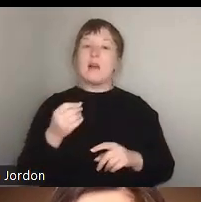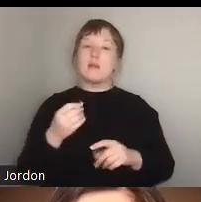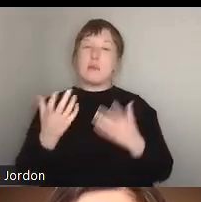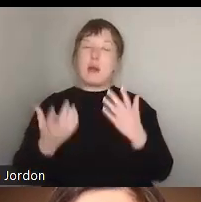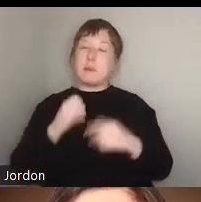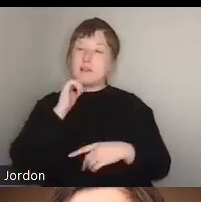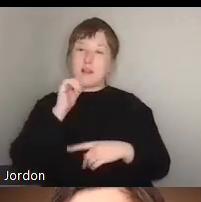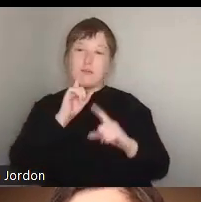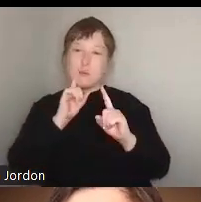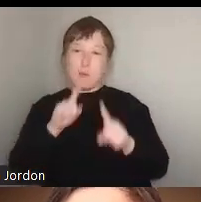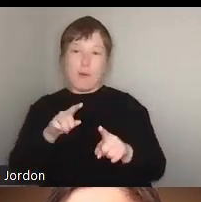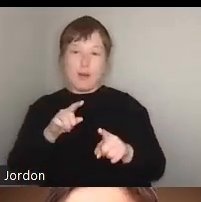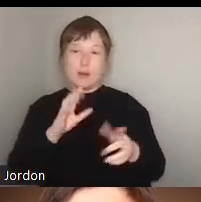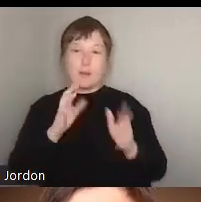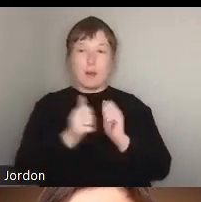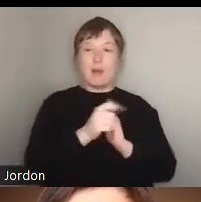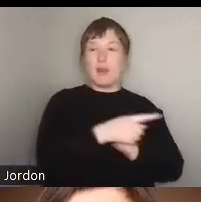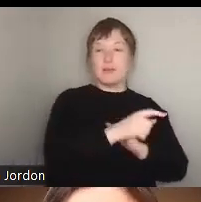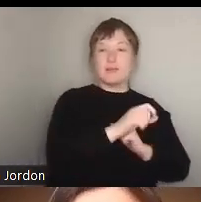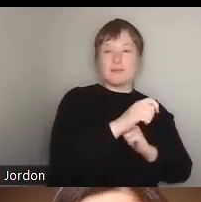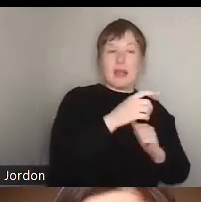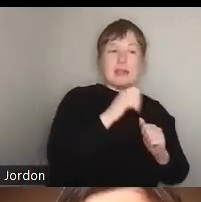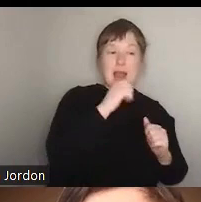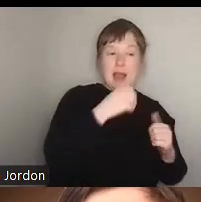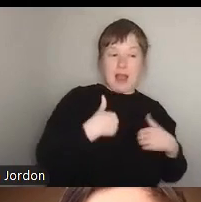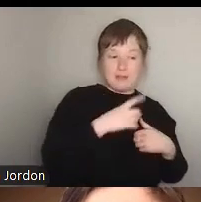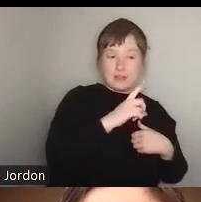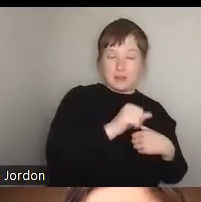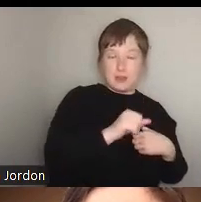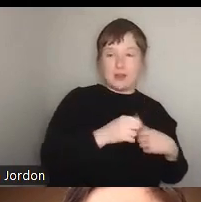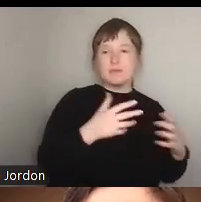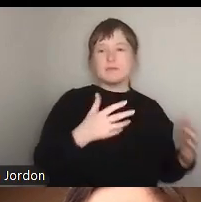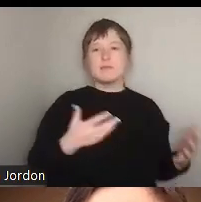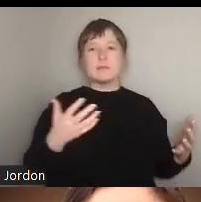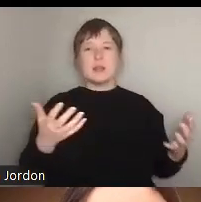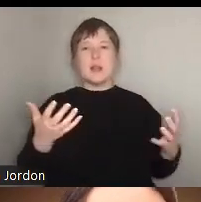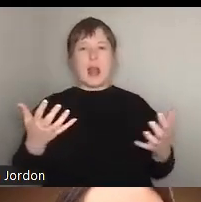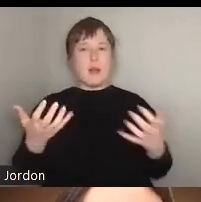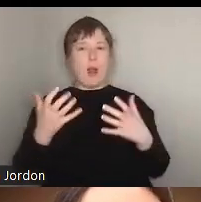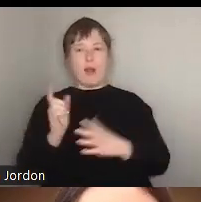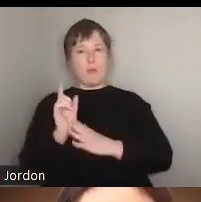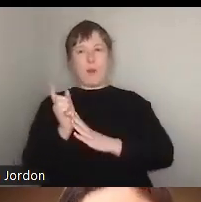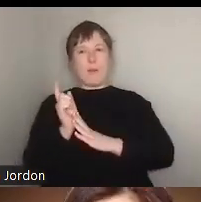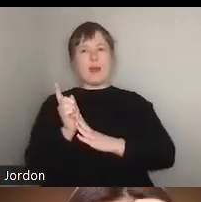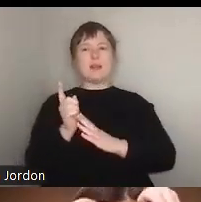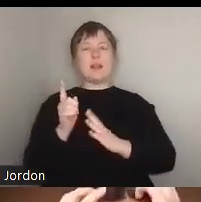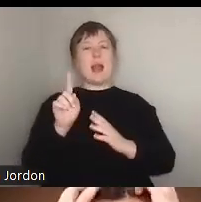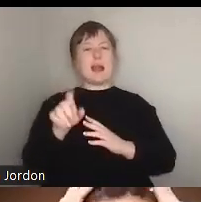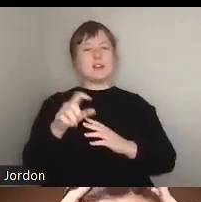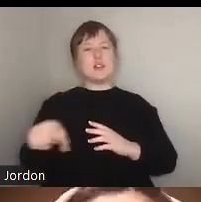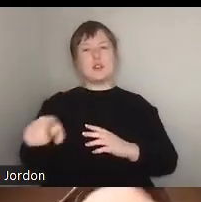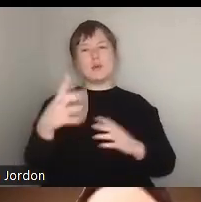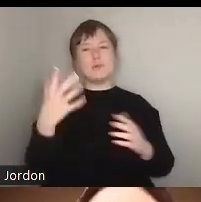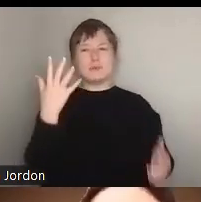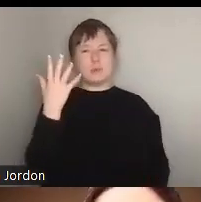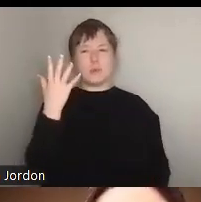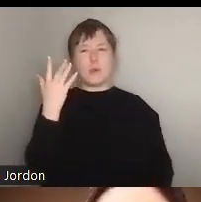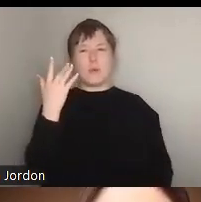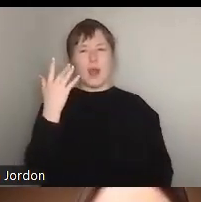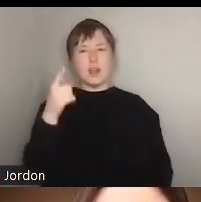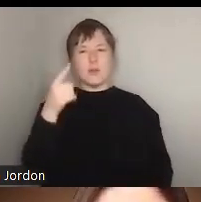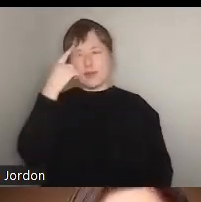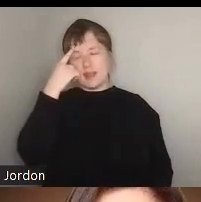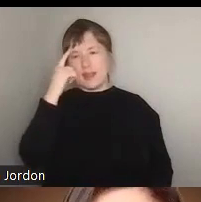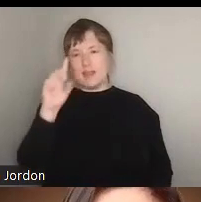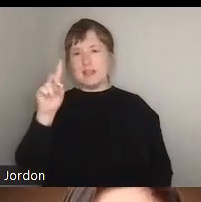it as opposed to someone without a disability. And I do want to take a second to ask you guys, why do you think having a